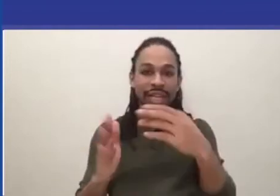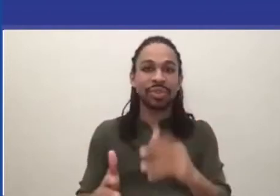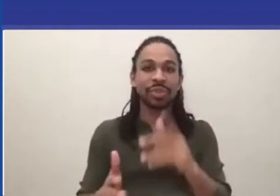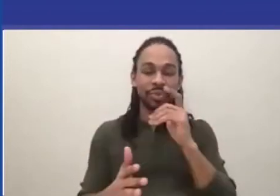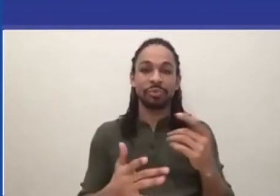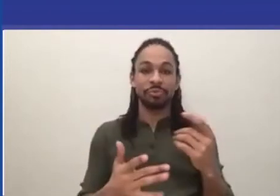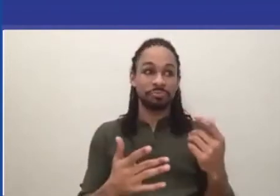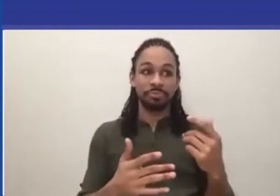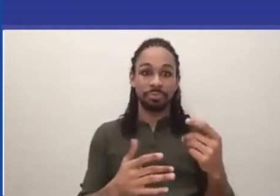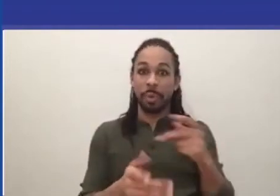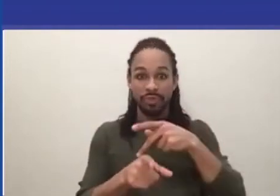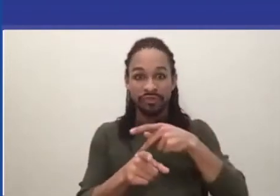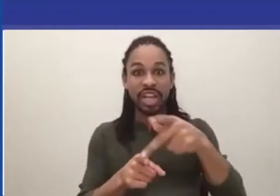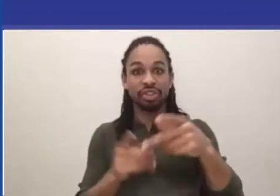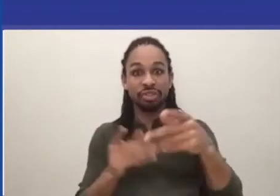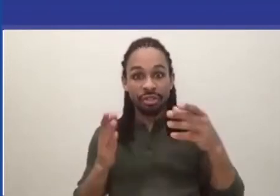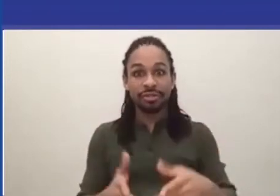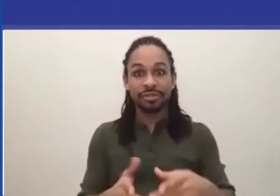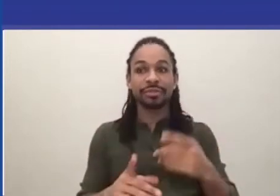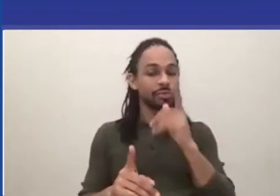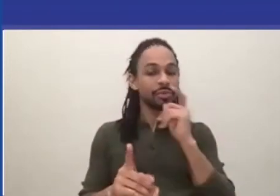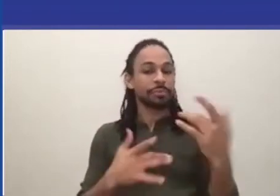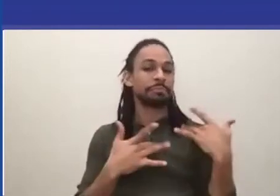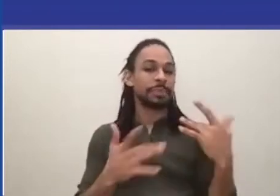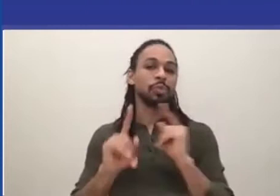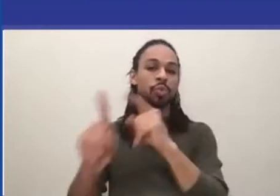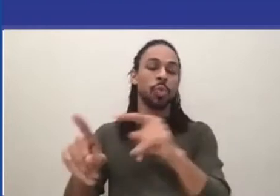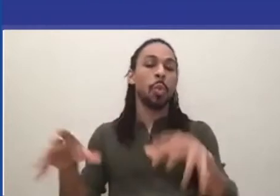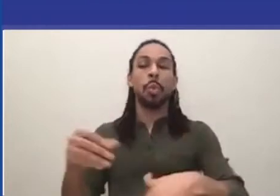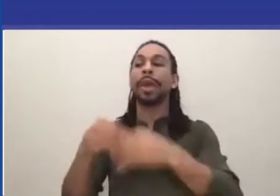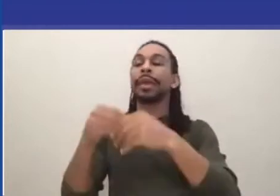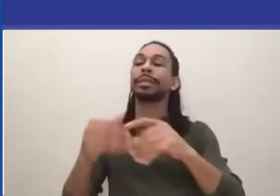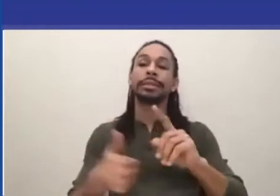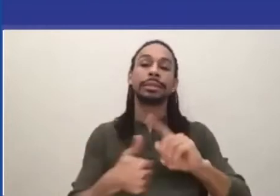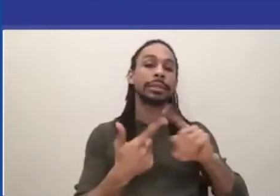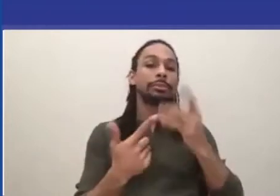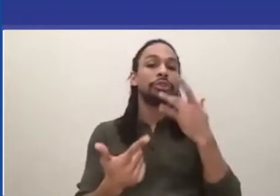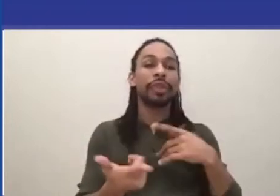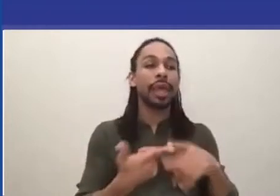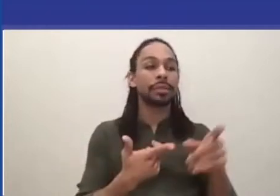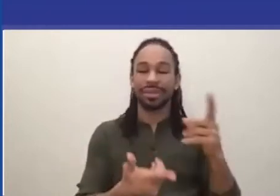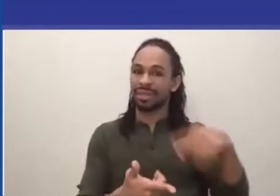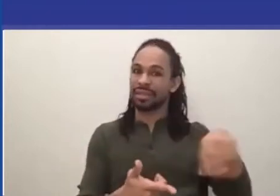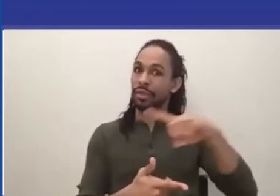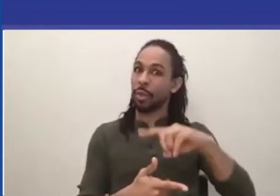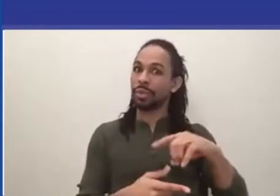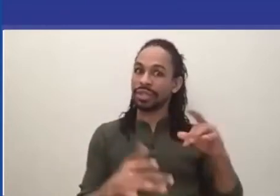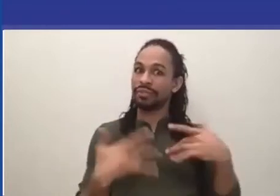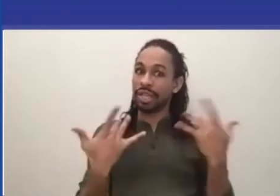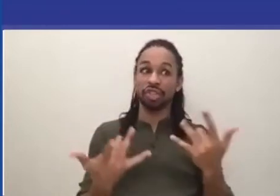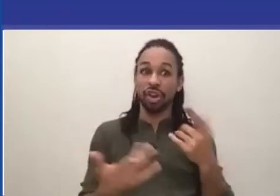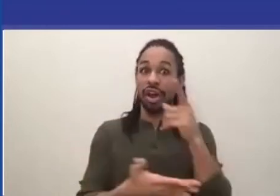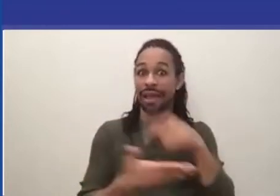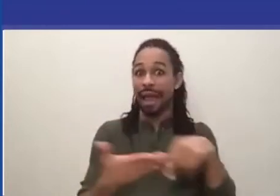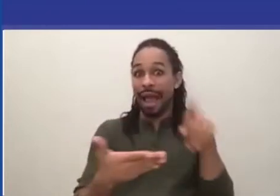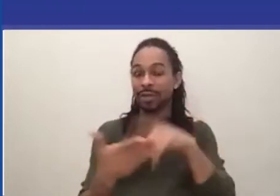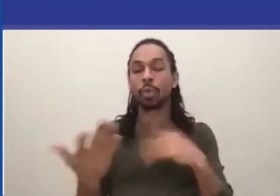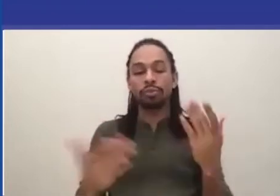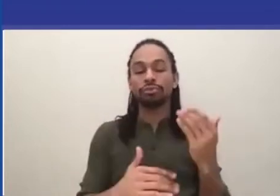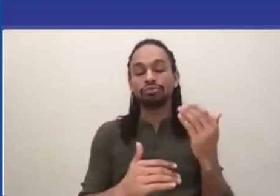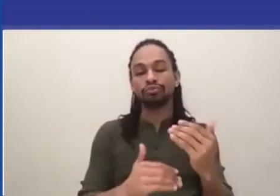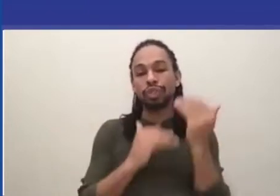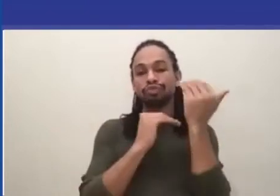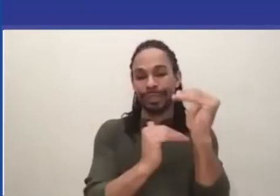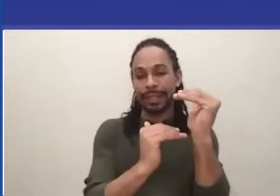events like weddings and birthdays. Those events have been canceled or restricted in a way that their companies have kind of been